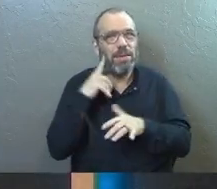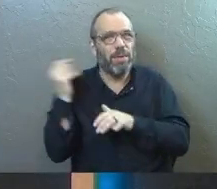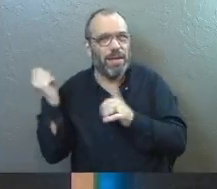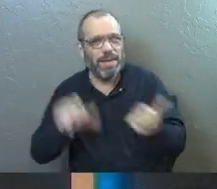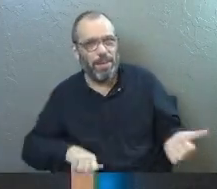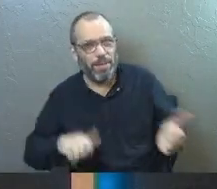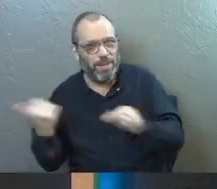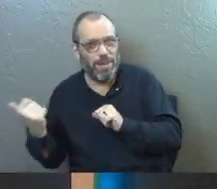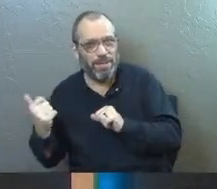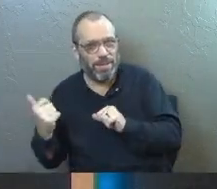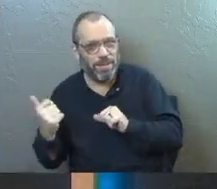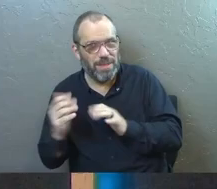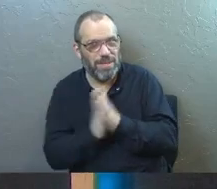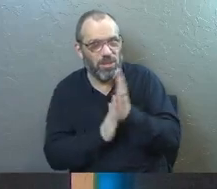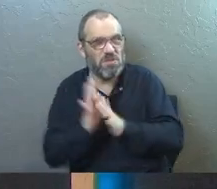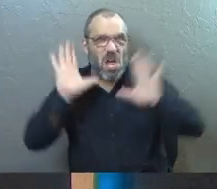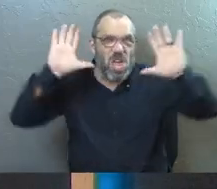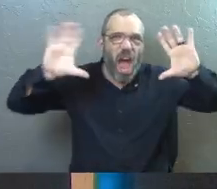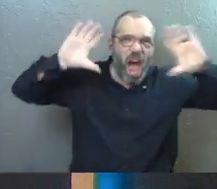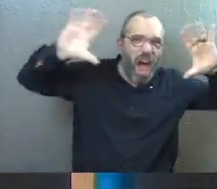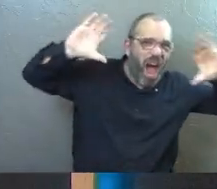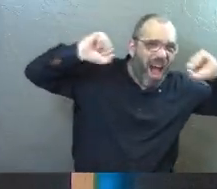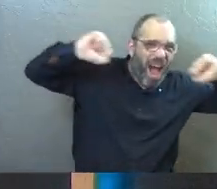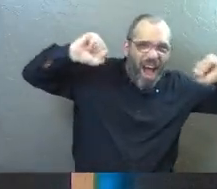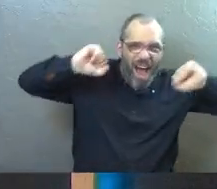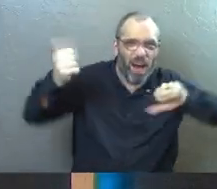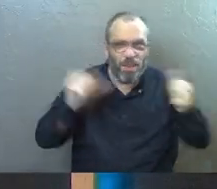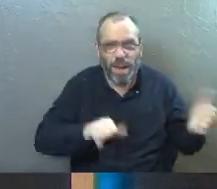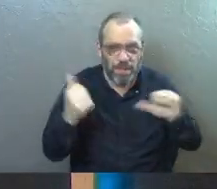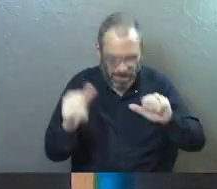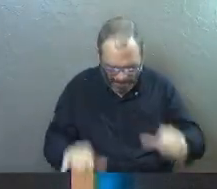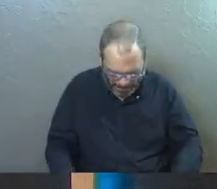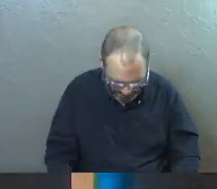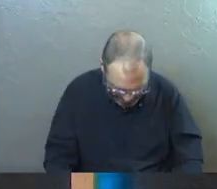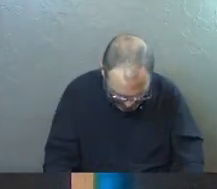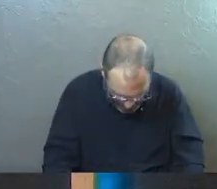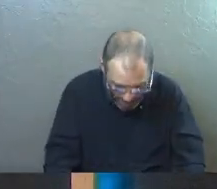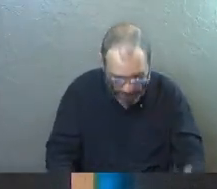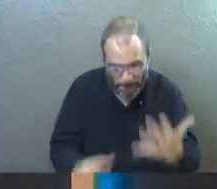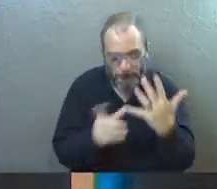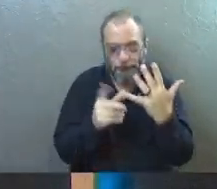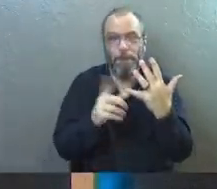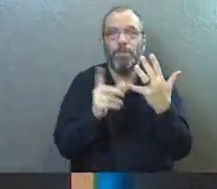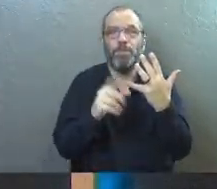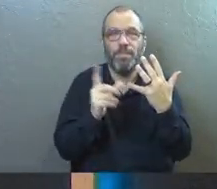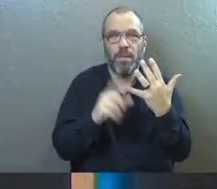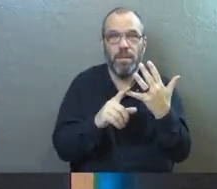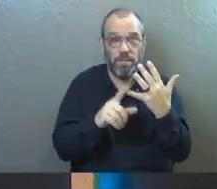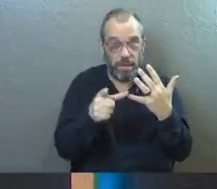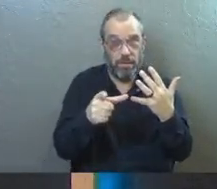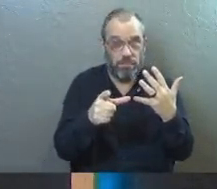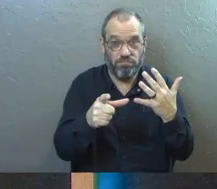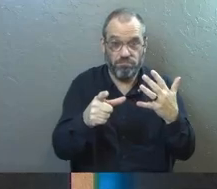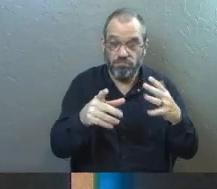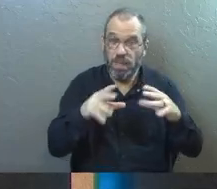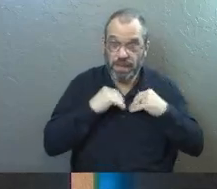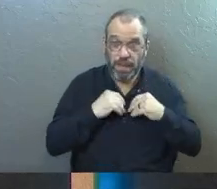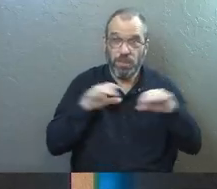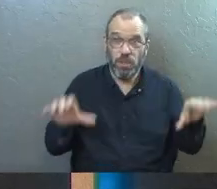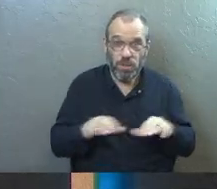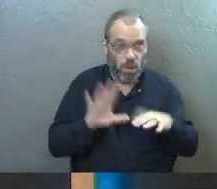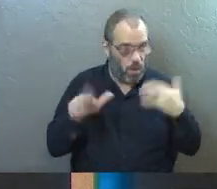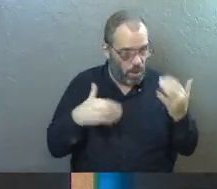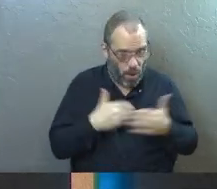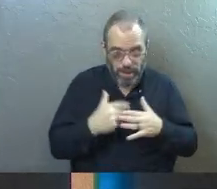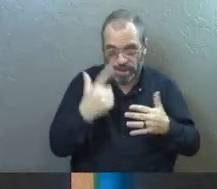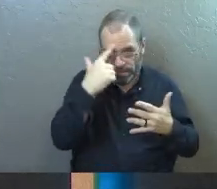y'all. It's gonna get rowdy in here. One more thing, a step that we can be taking. With